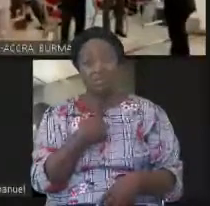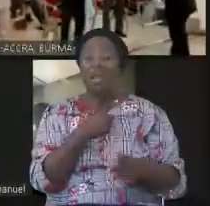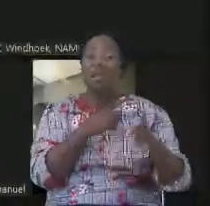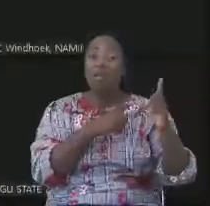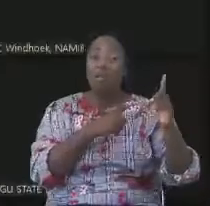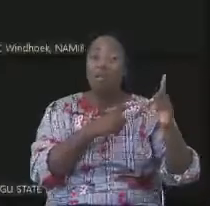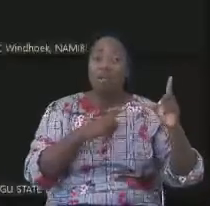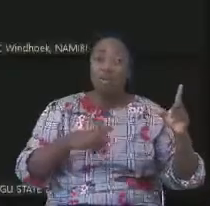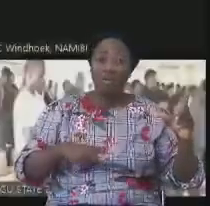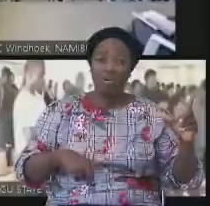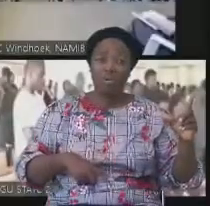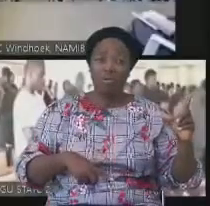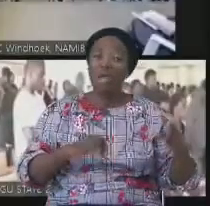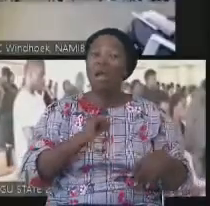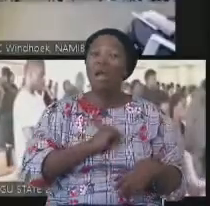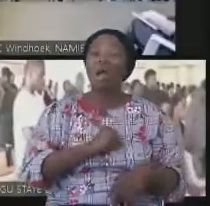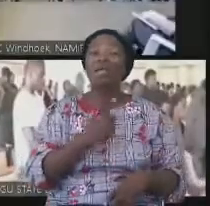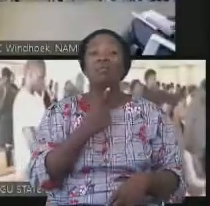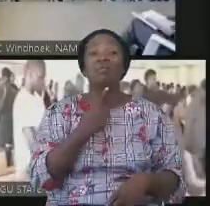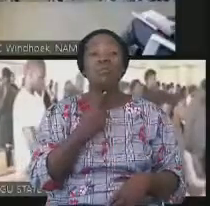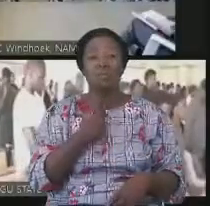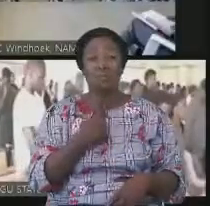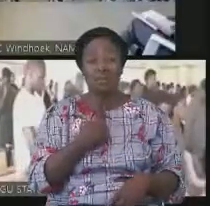Lord, I thirst.